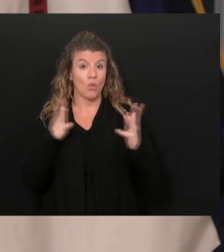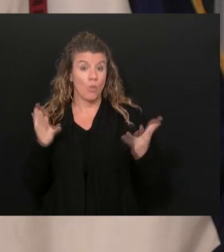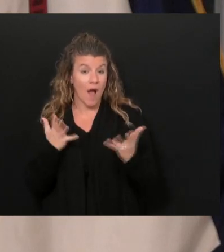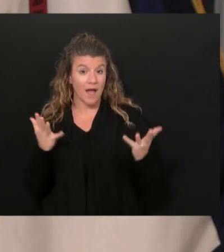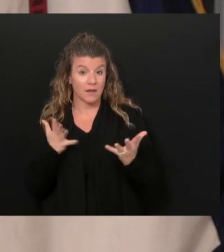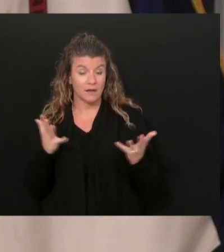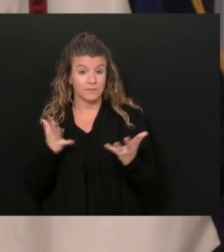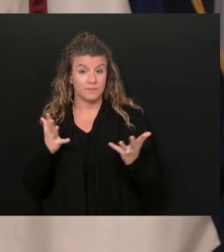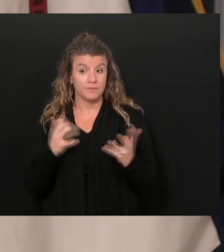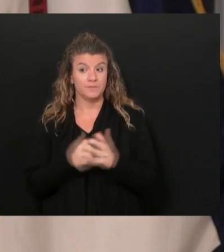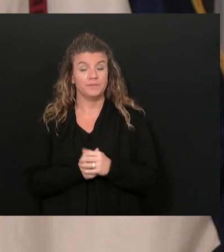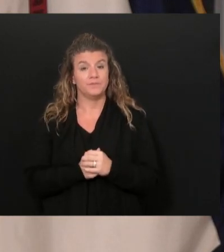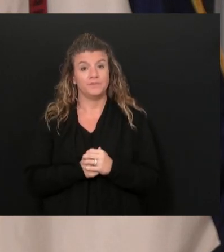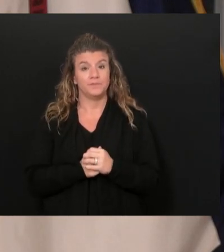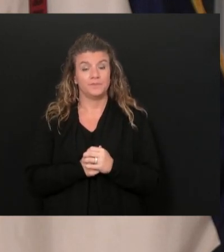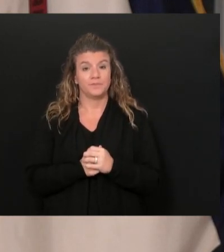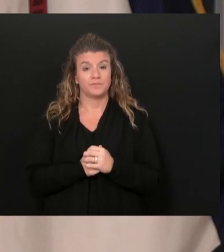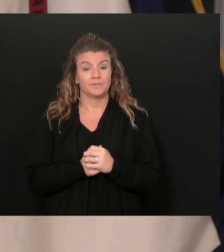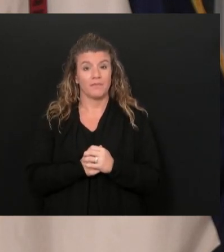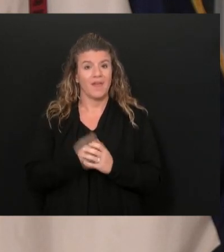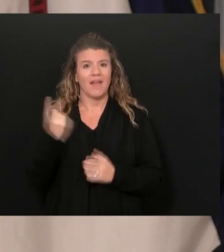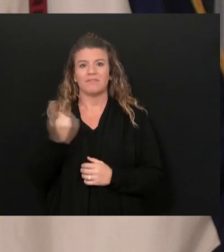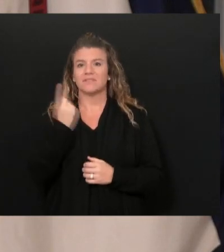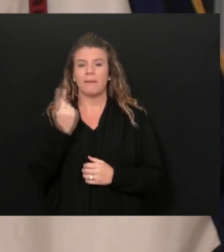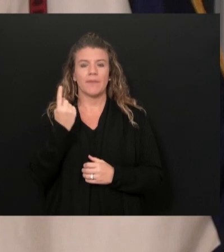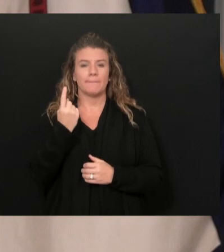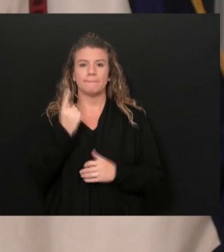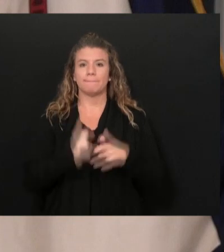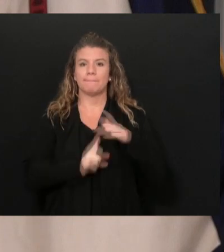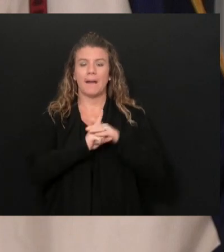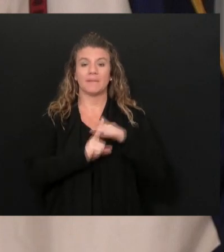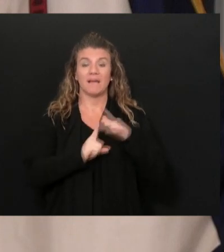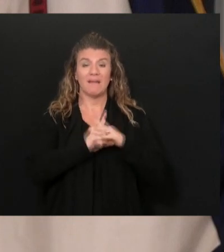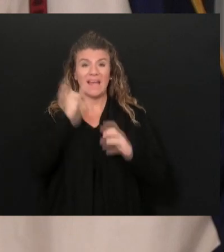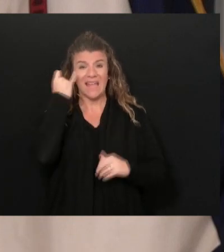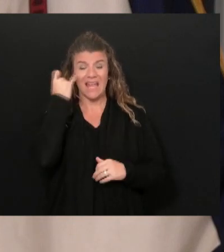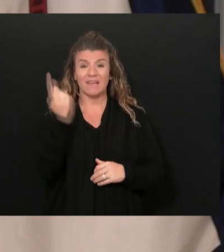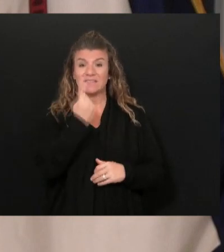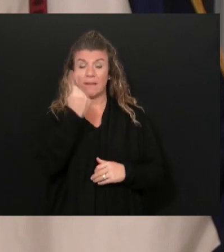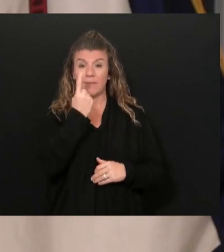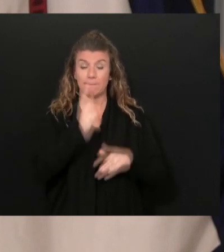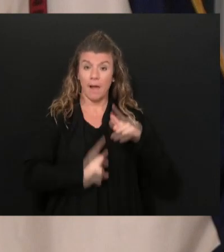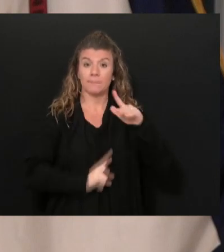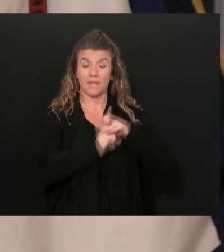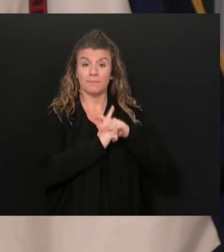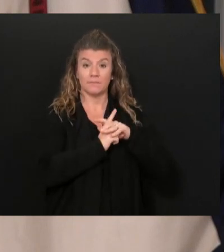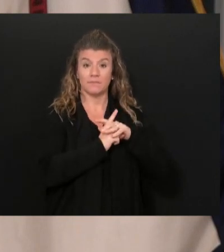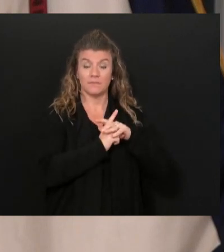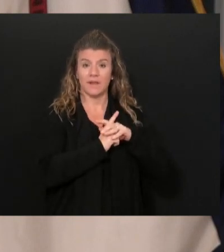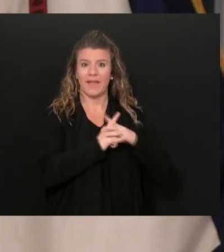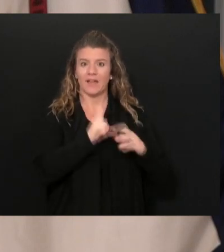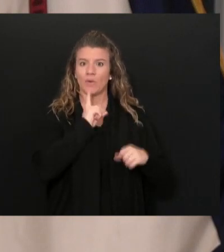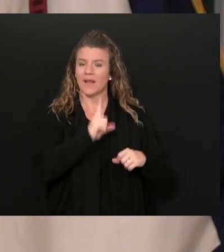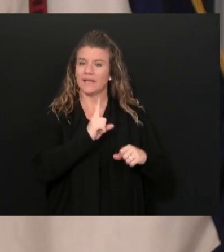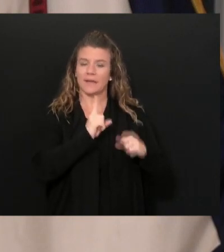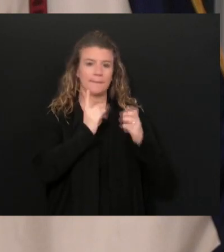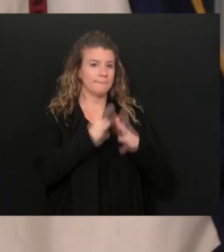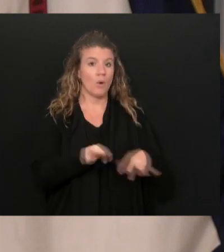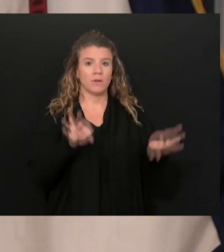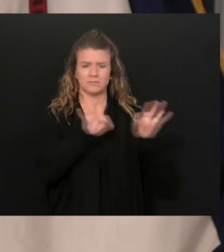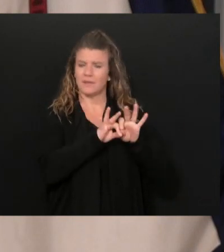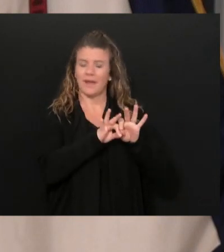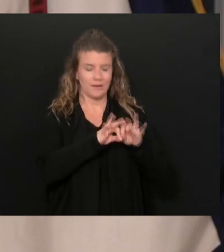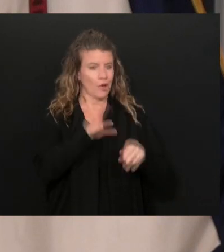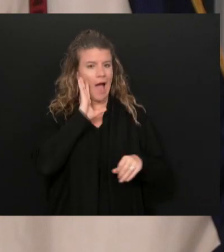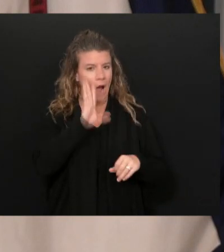unless there's something that comes up, and if there's anything that comes up that is urgent in any way, you'll see me